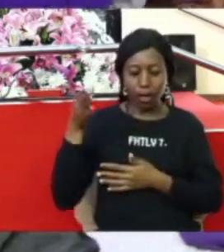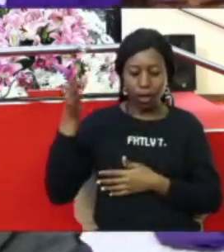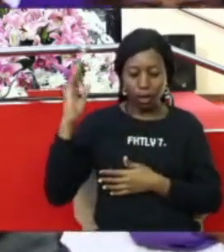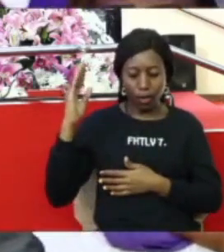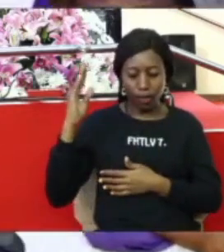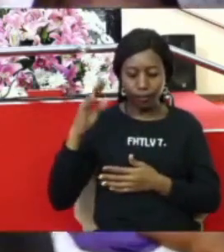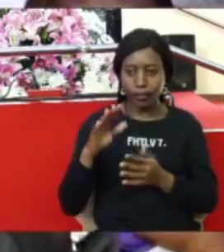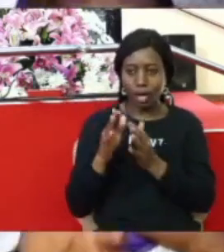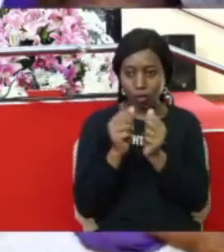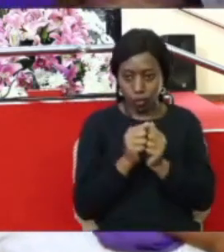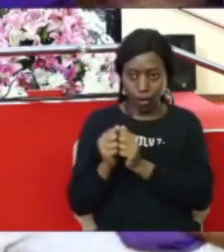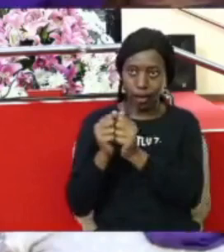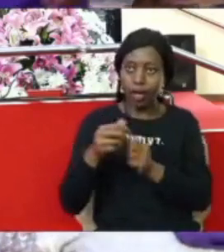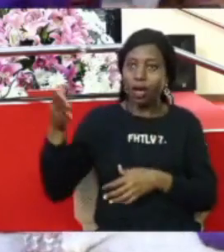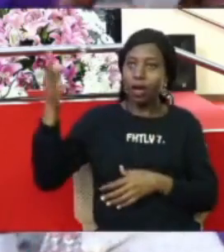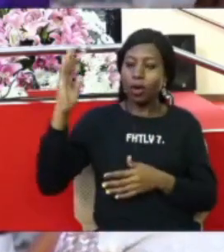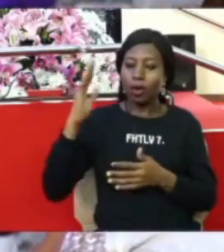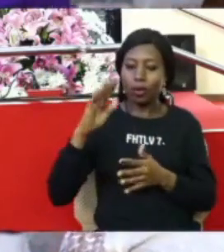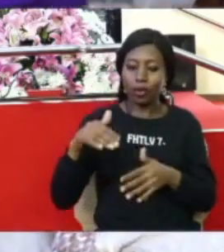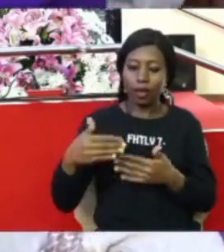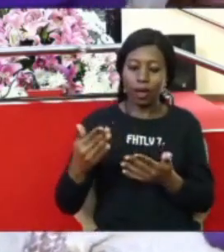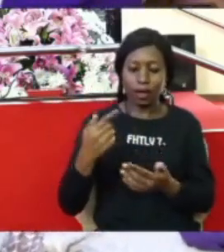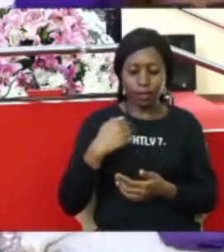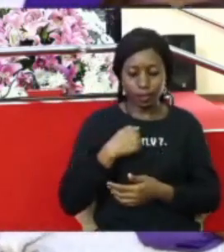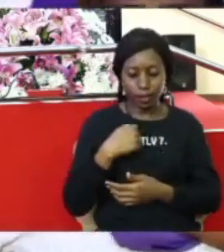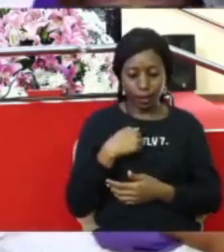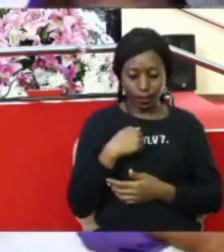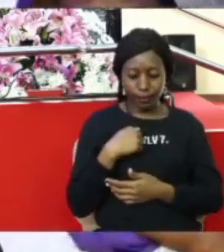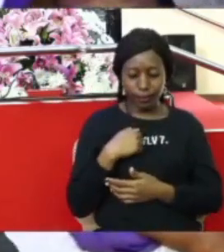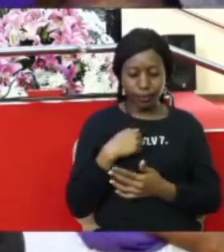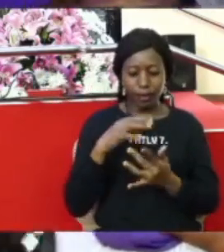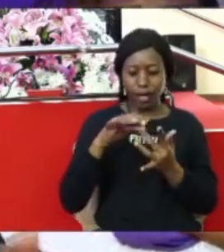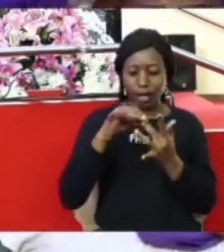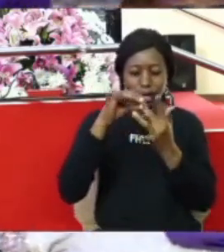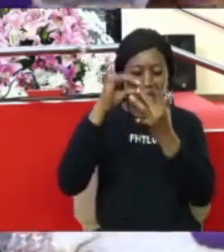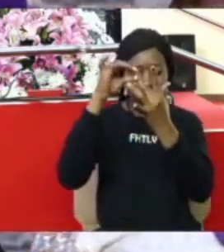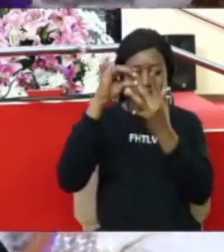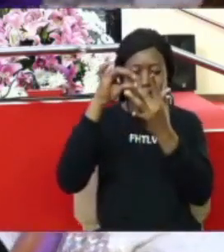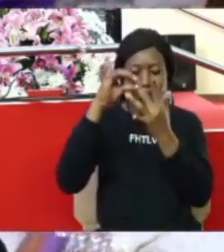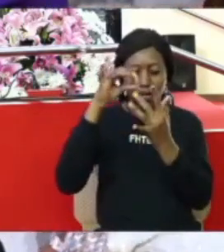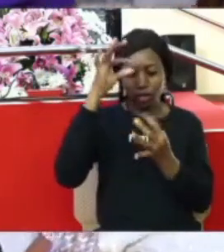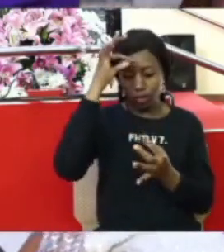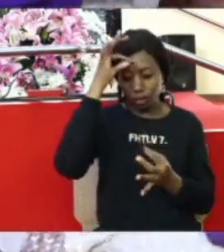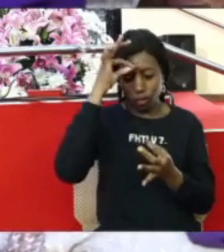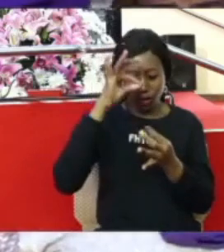Let's say it together. God grant me. God grant me. A supernatural infusion of faith.